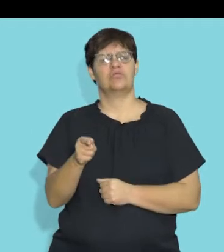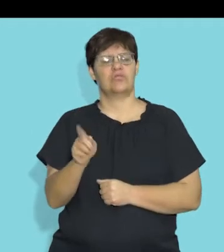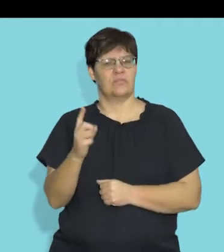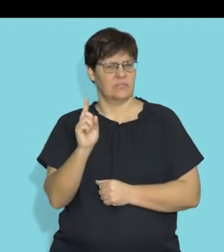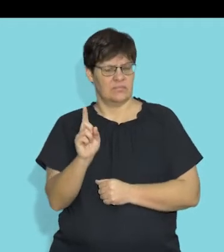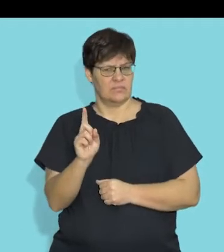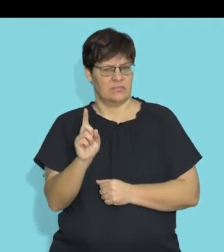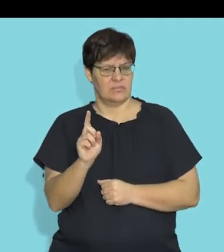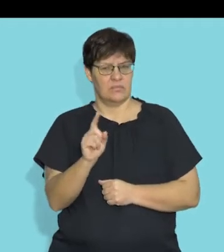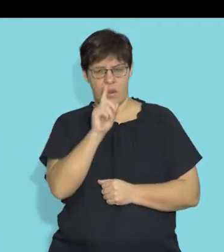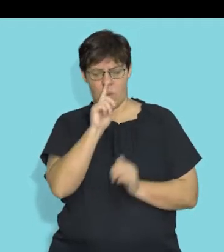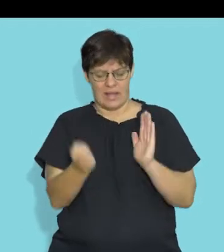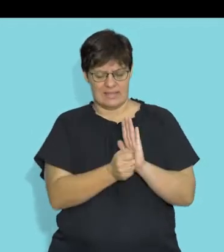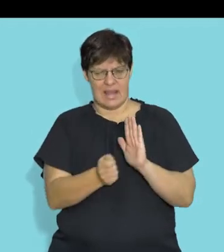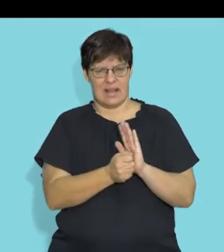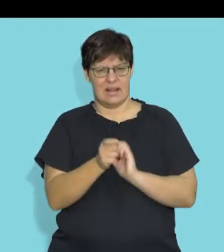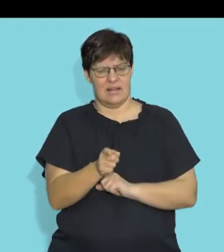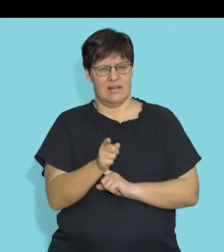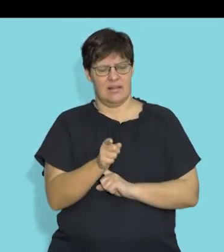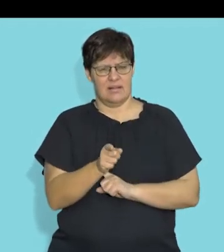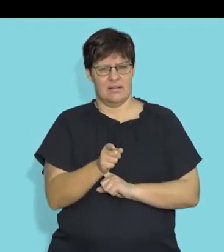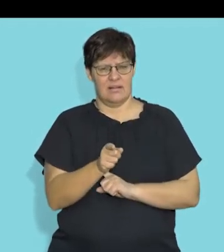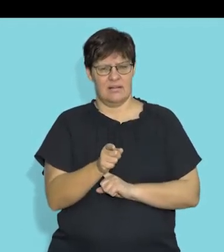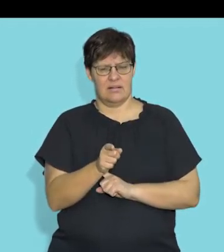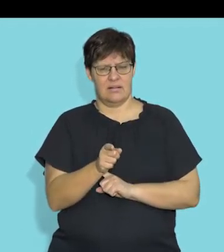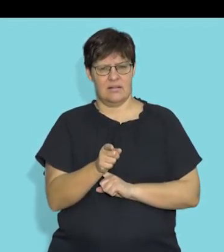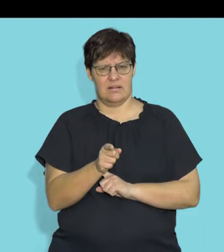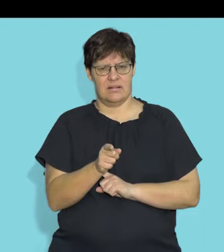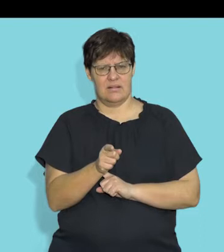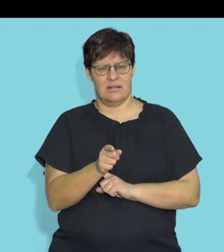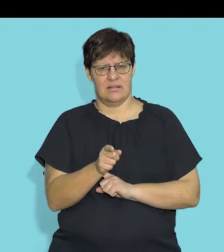you look at your sales, right?